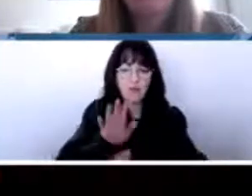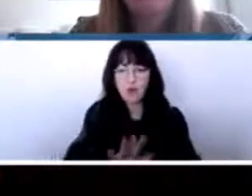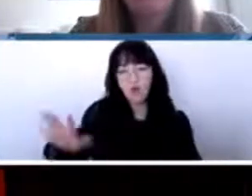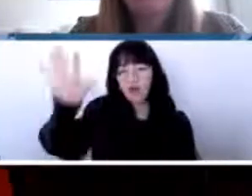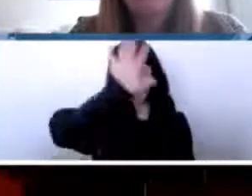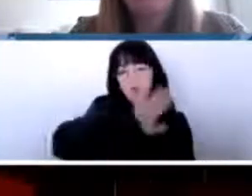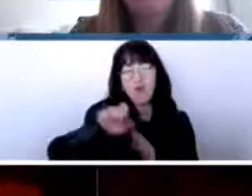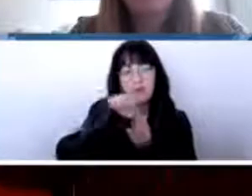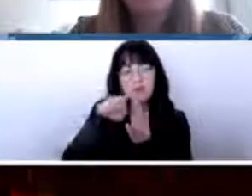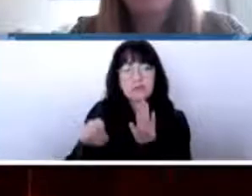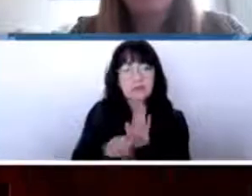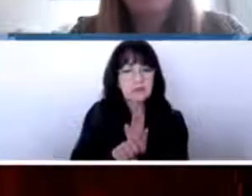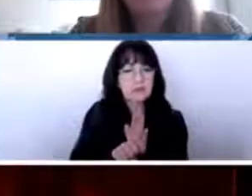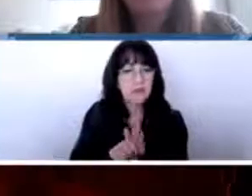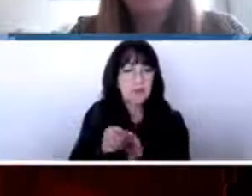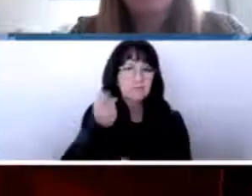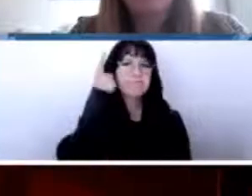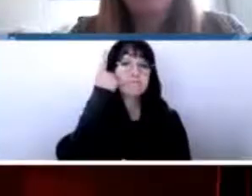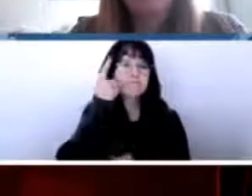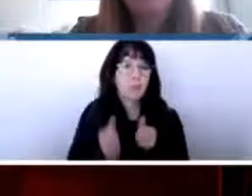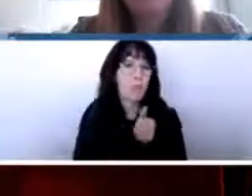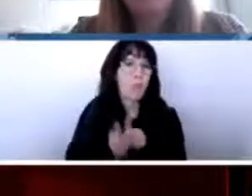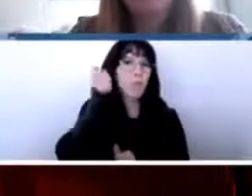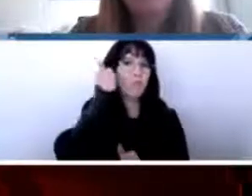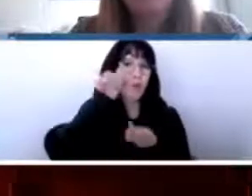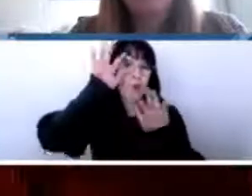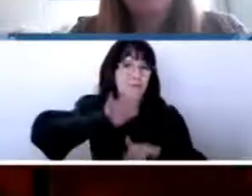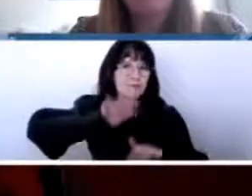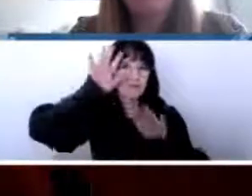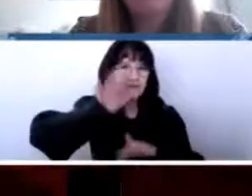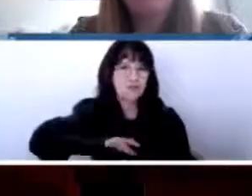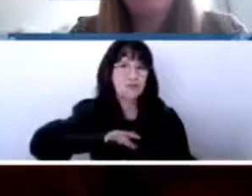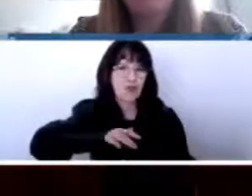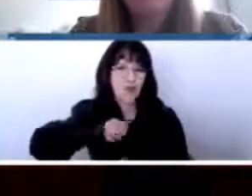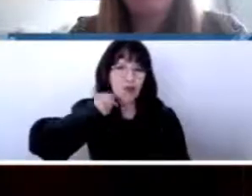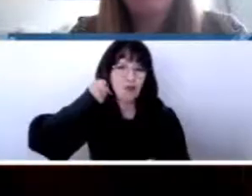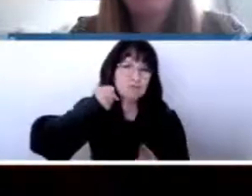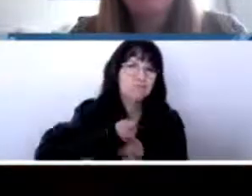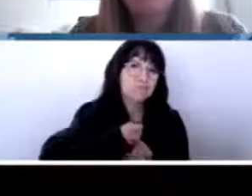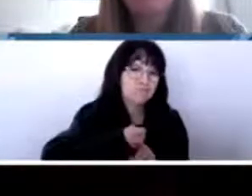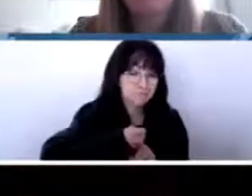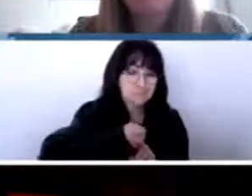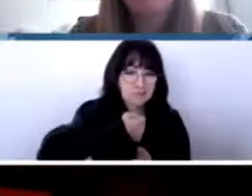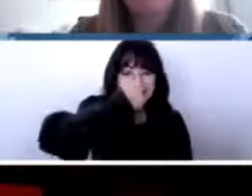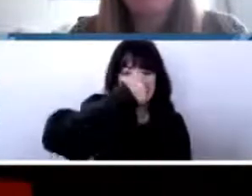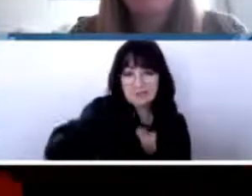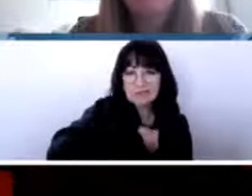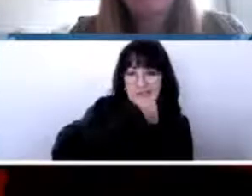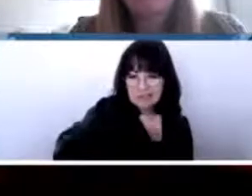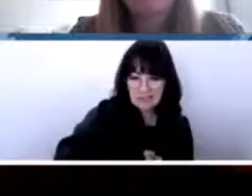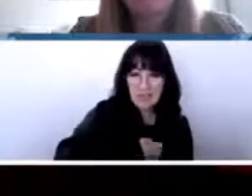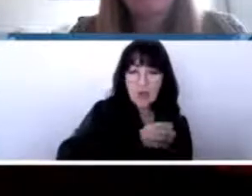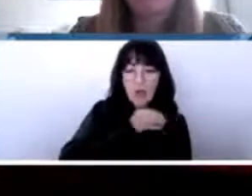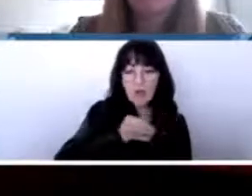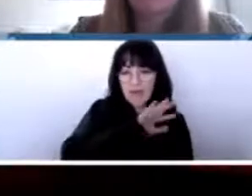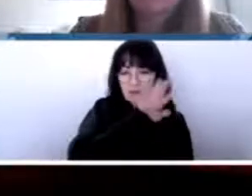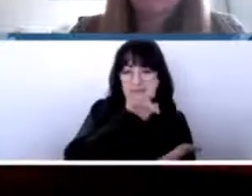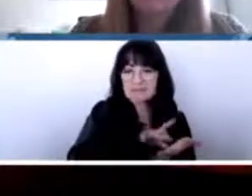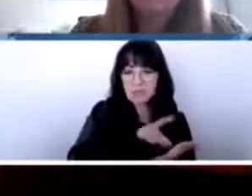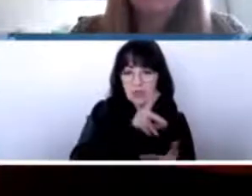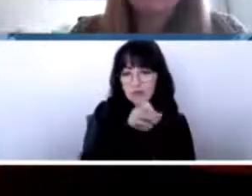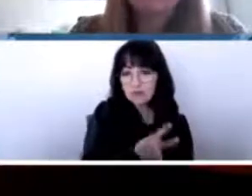it turned out, the real bulk of the storm, the accumulation of snow was in central Delaware and lower Delaware.